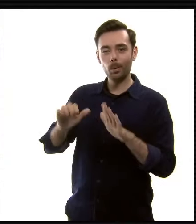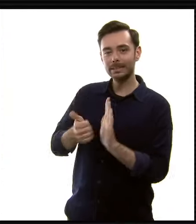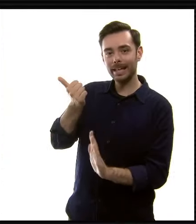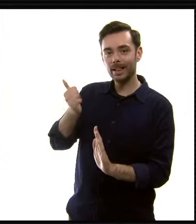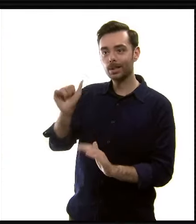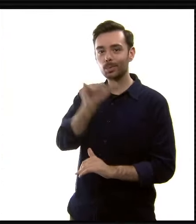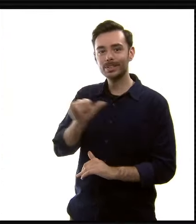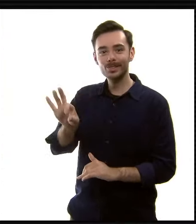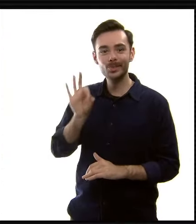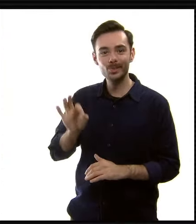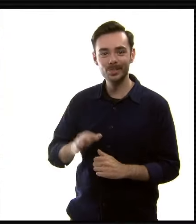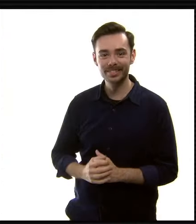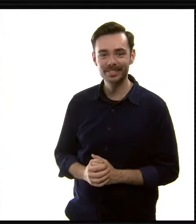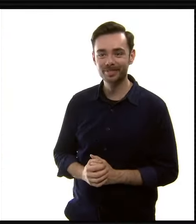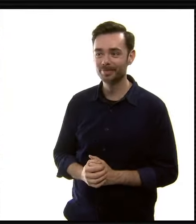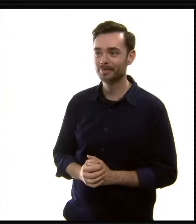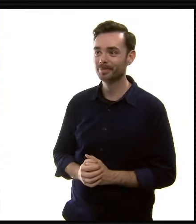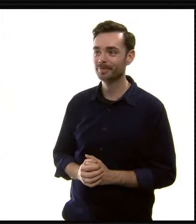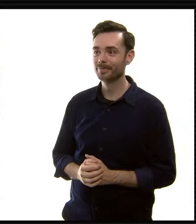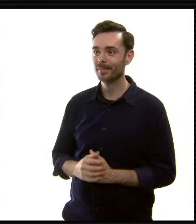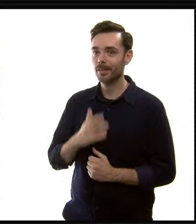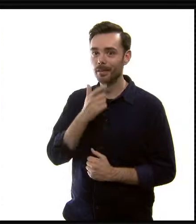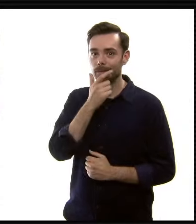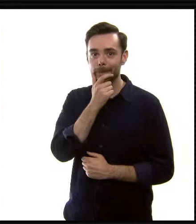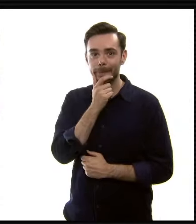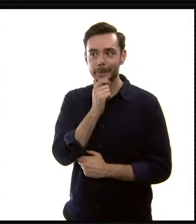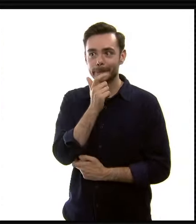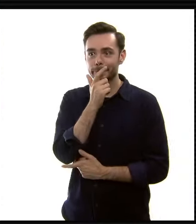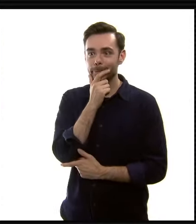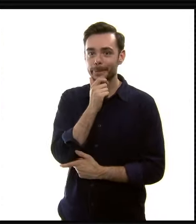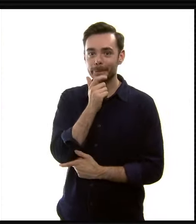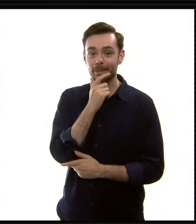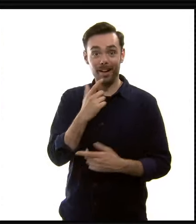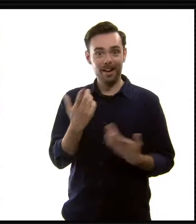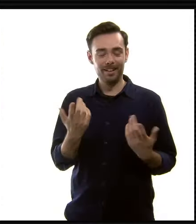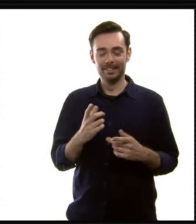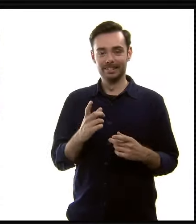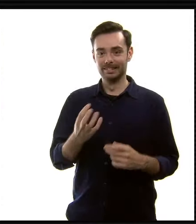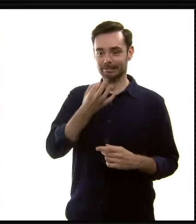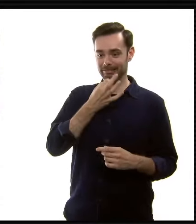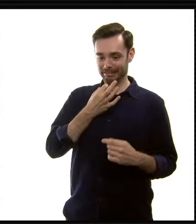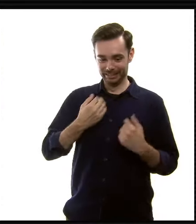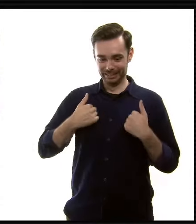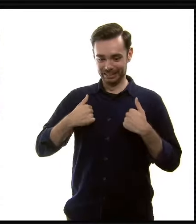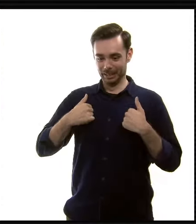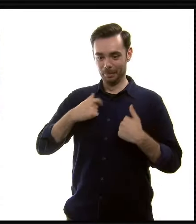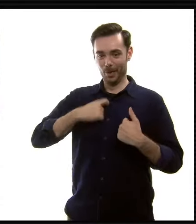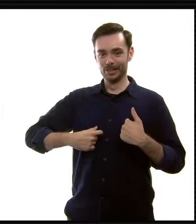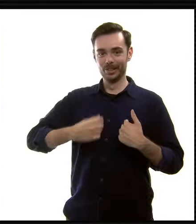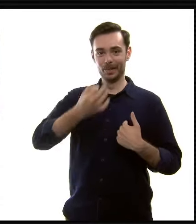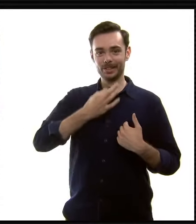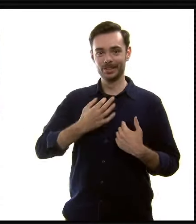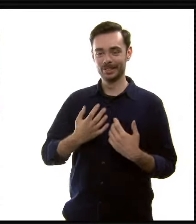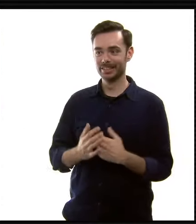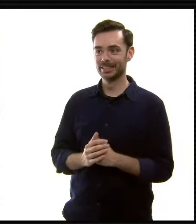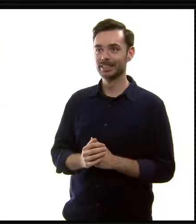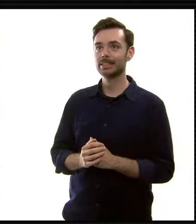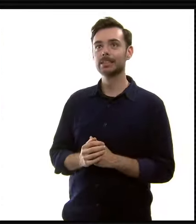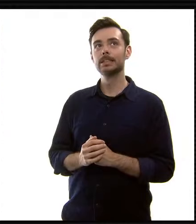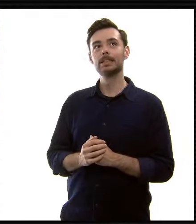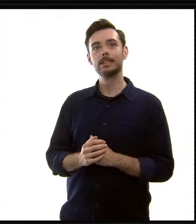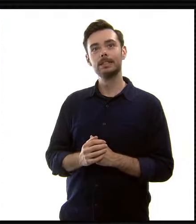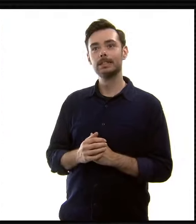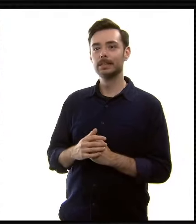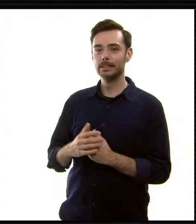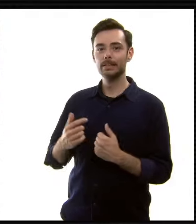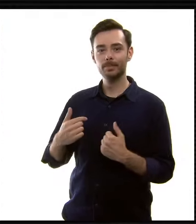All right, Justin. Yeah, we've asked you about your work, now it's time to ask you about you. Exactly. So I'm Justin Ramsden, so I would love to possess the power